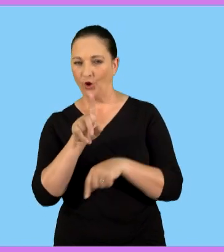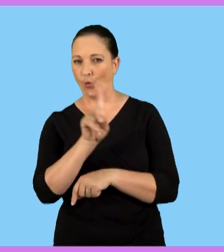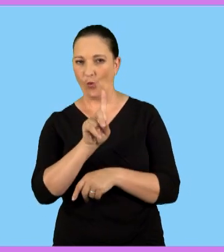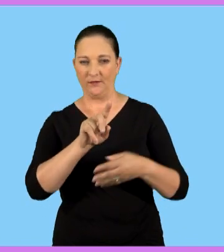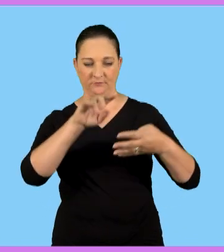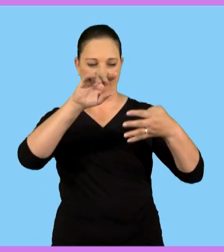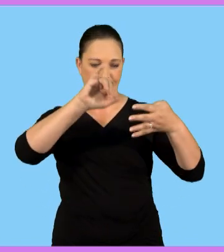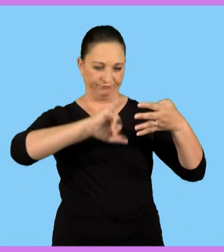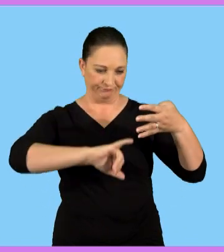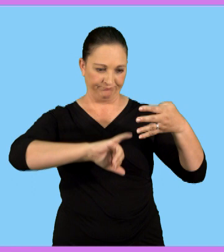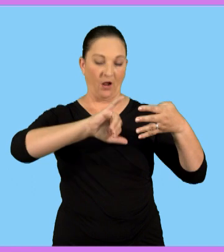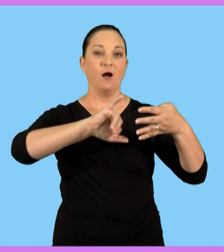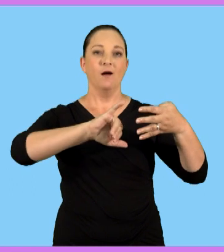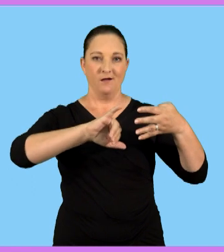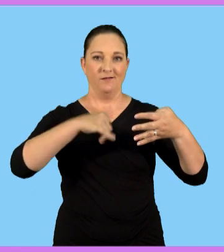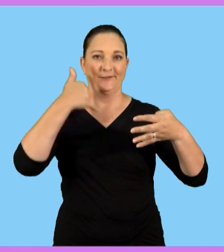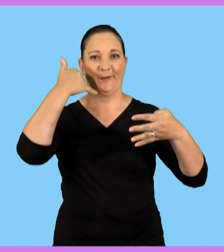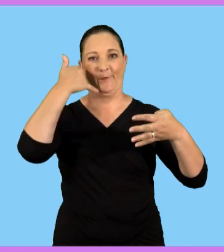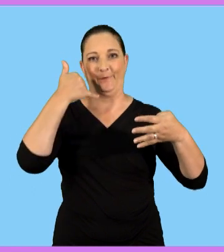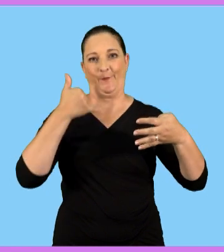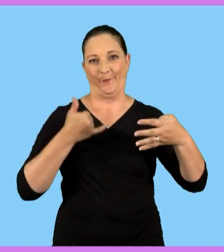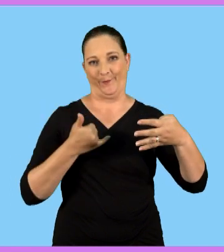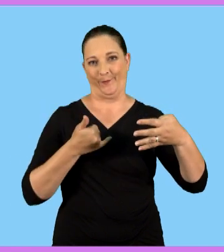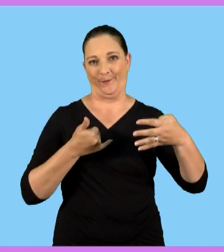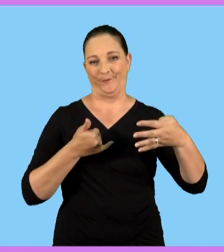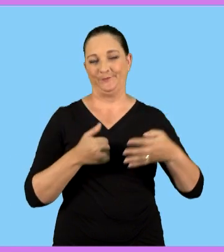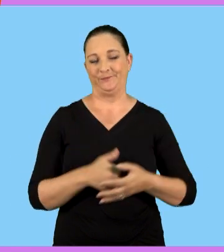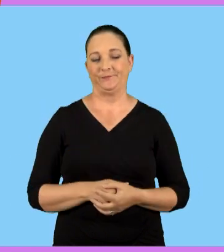list, let's go with telephone.